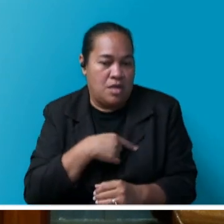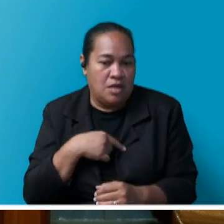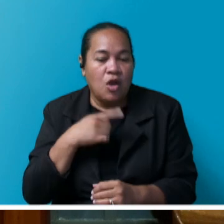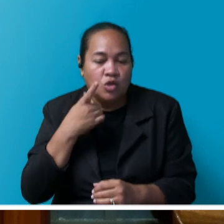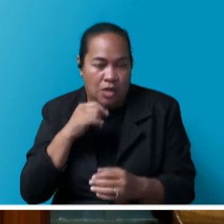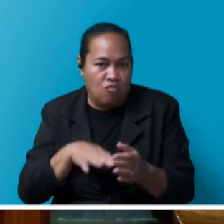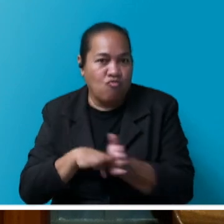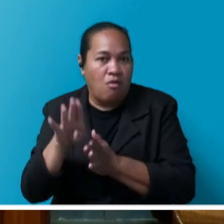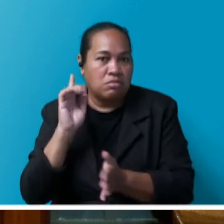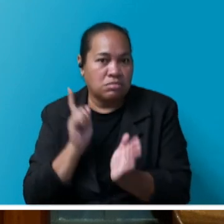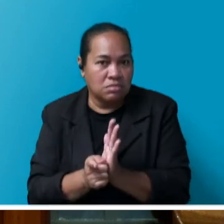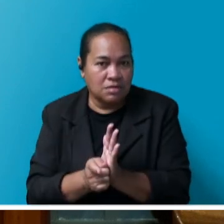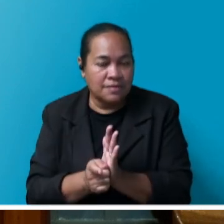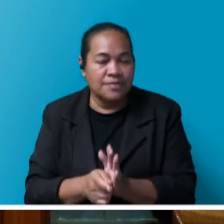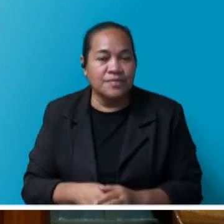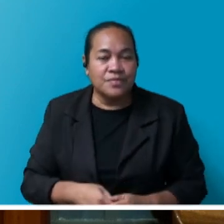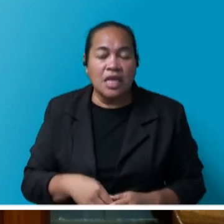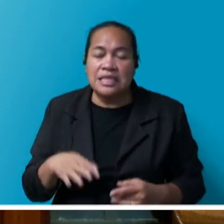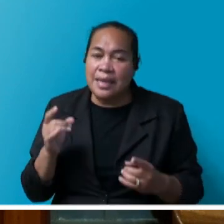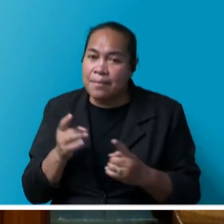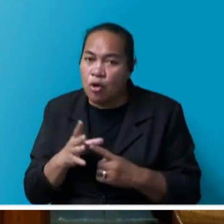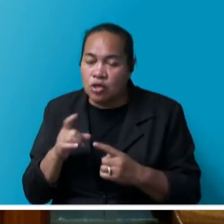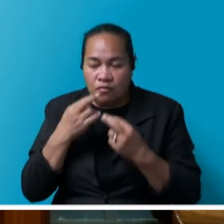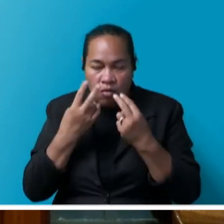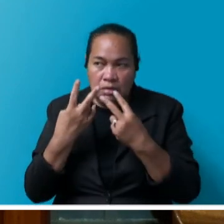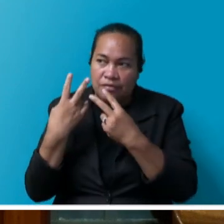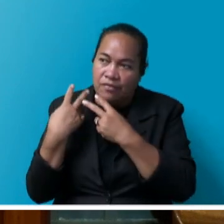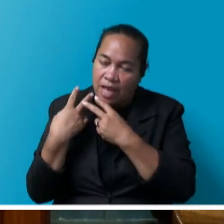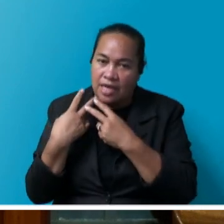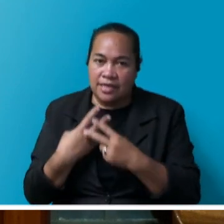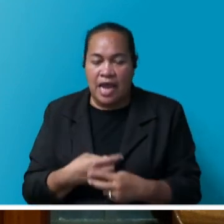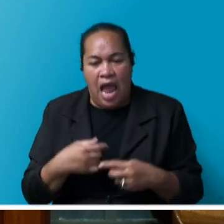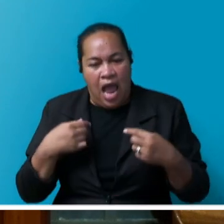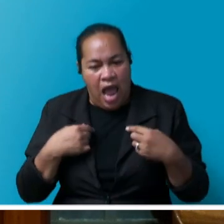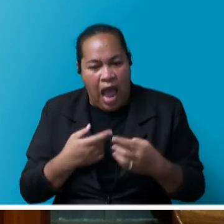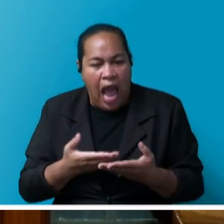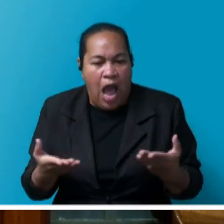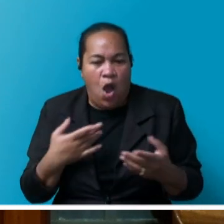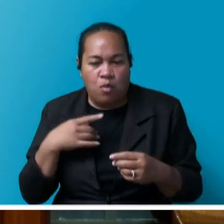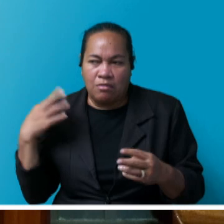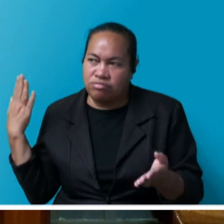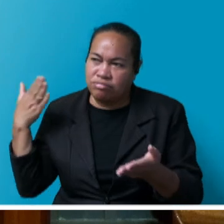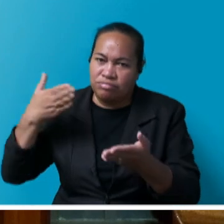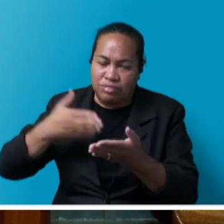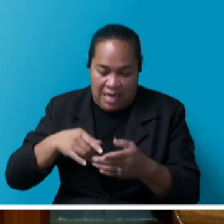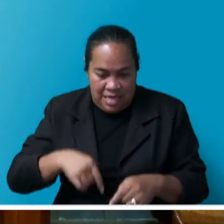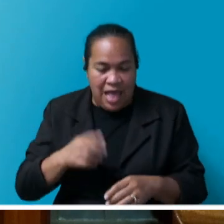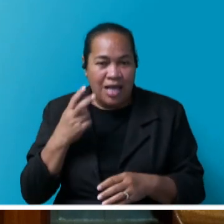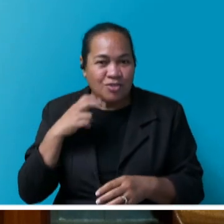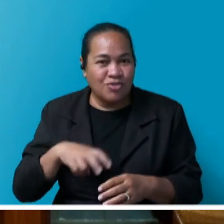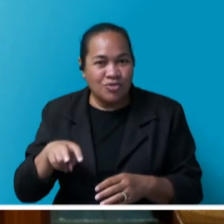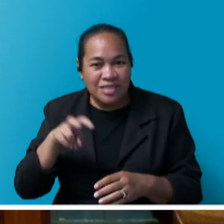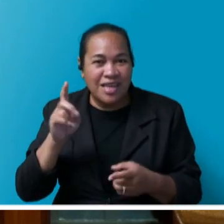growth. Mr. Speaker, sir, it is important to reflect on how we have come as a ministry too. At the